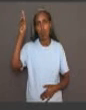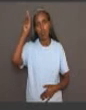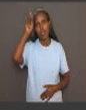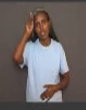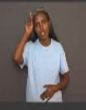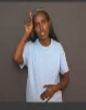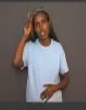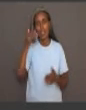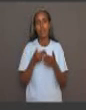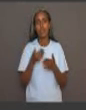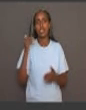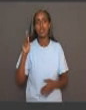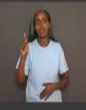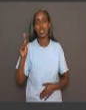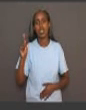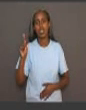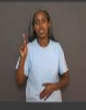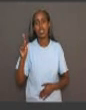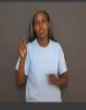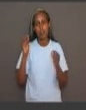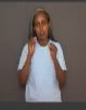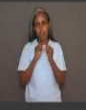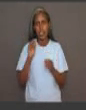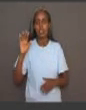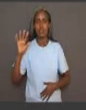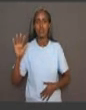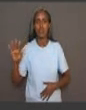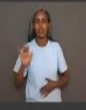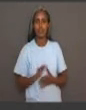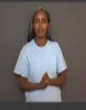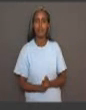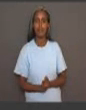k minus 1 plus 5.